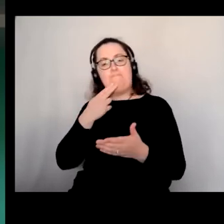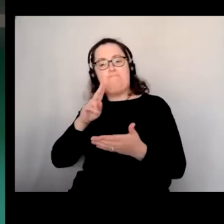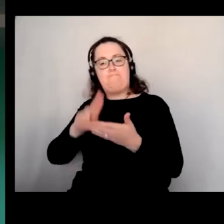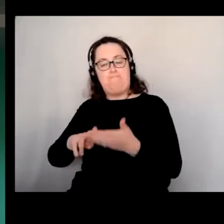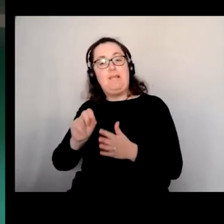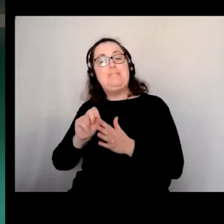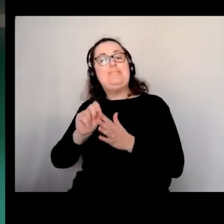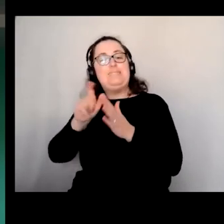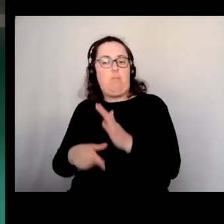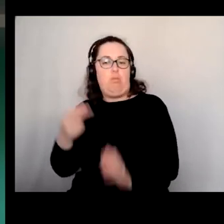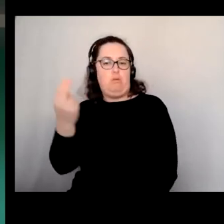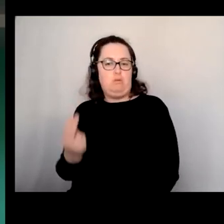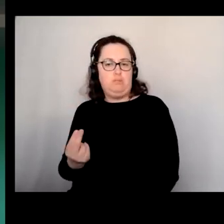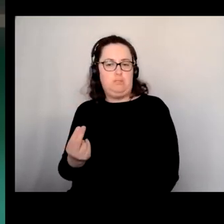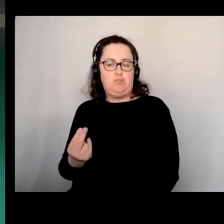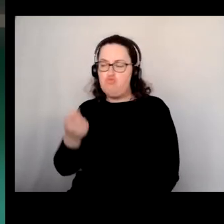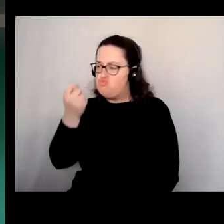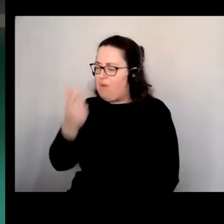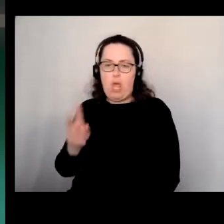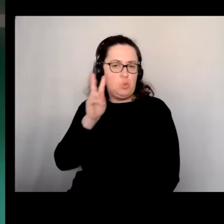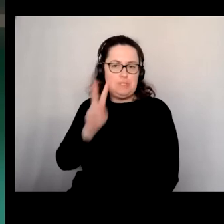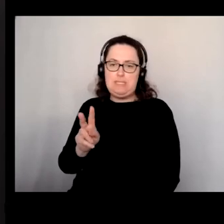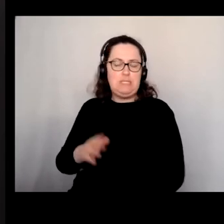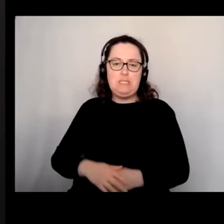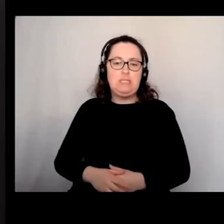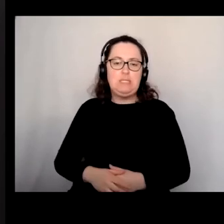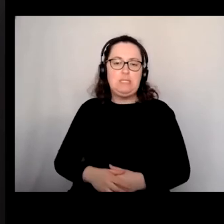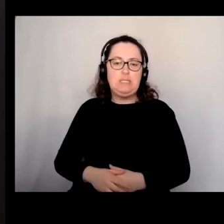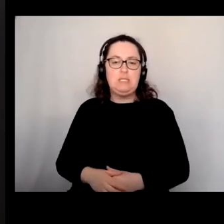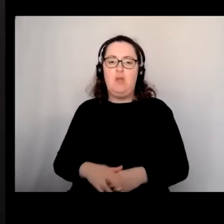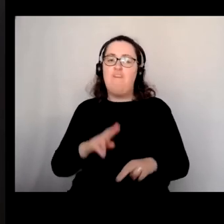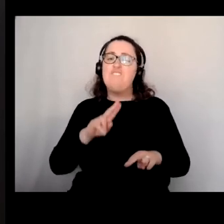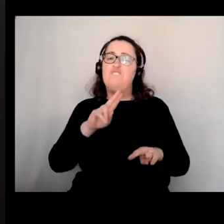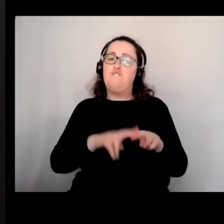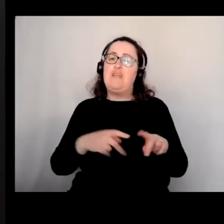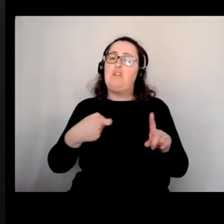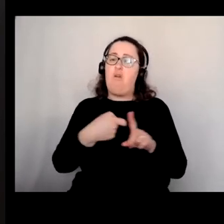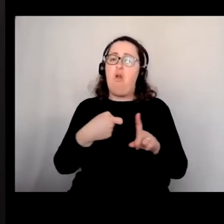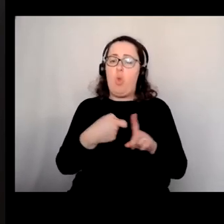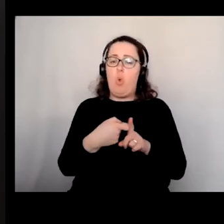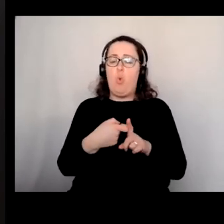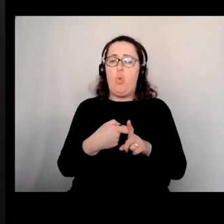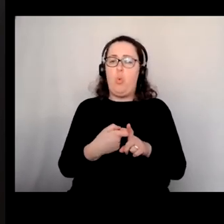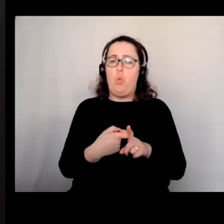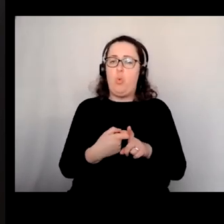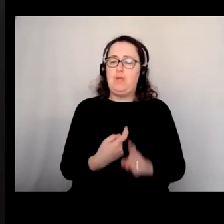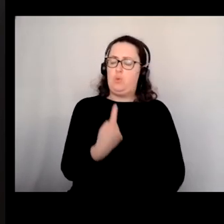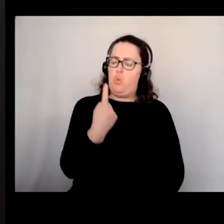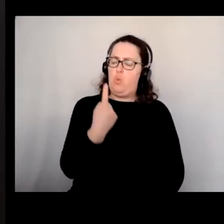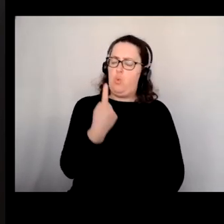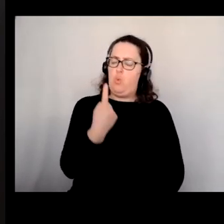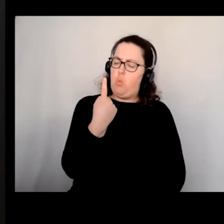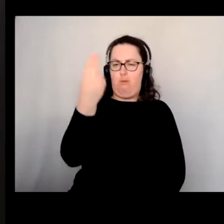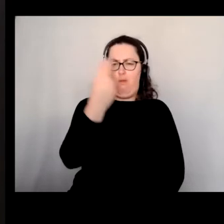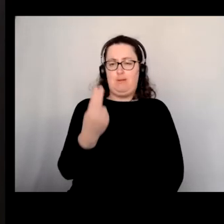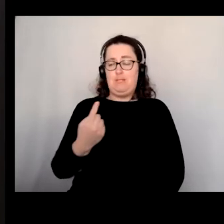classified as a disabled artist. Yeah, Frida Kahlo is probably the one artist when I